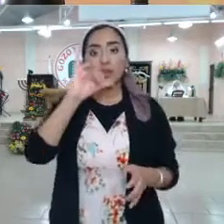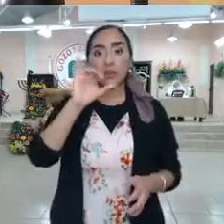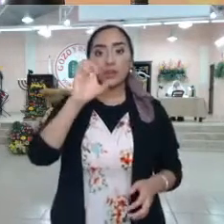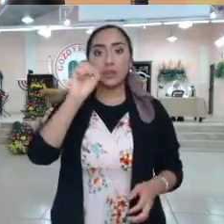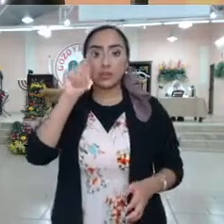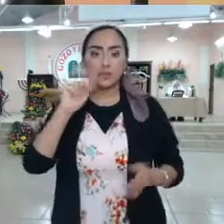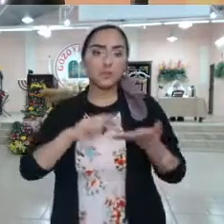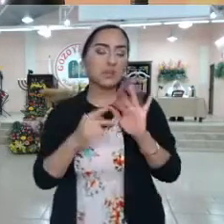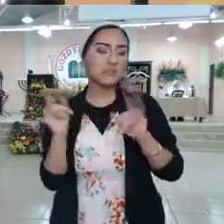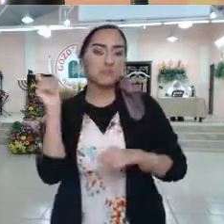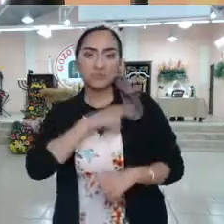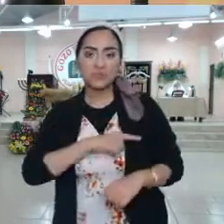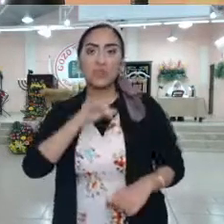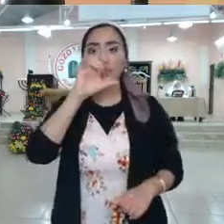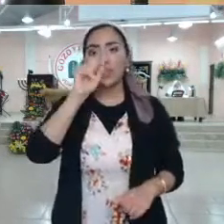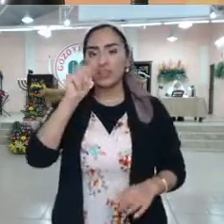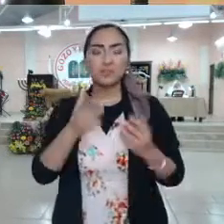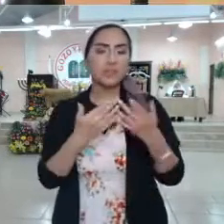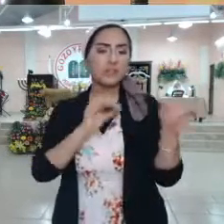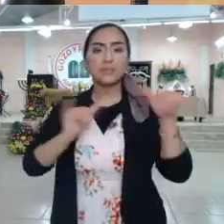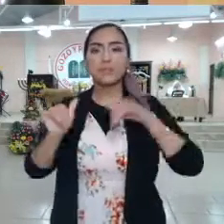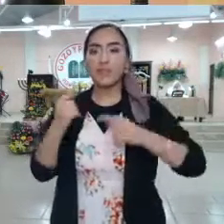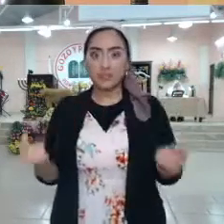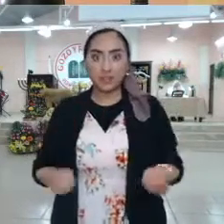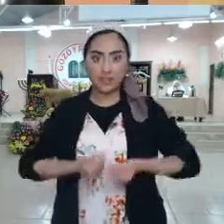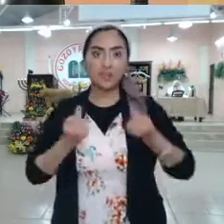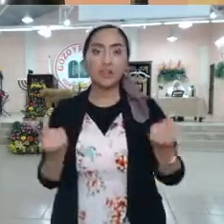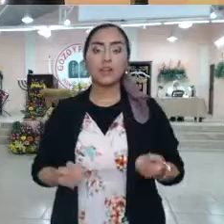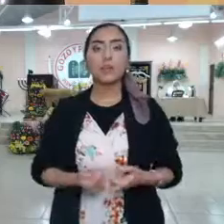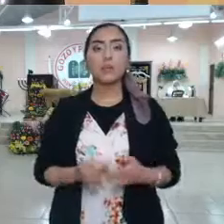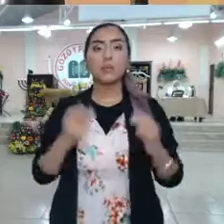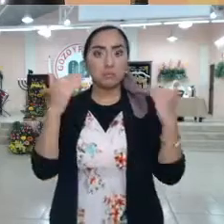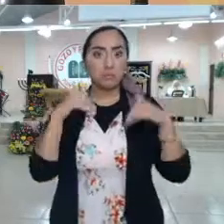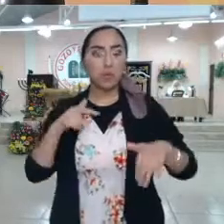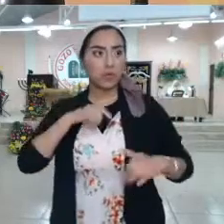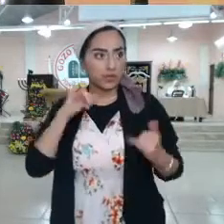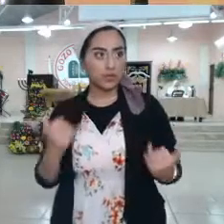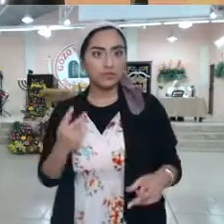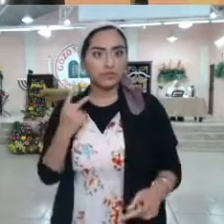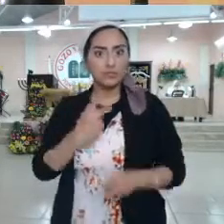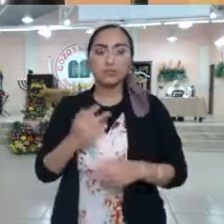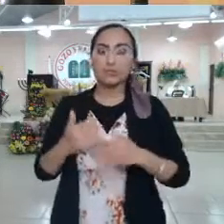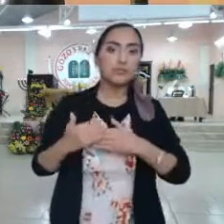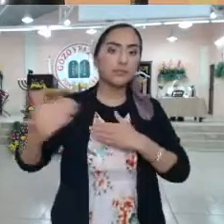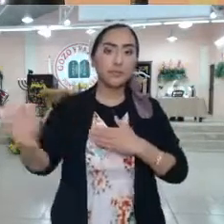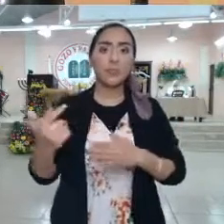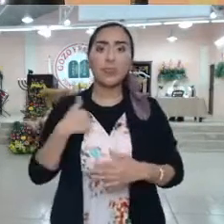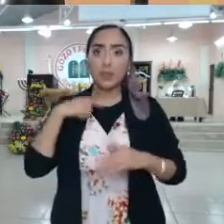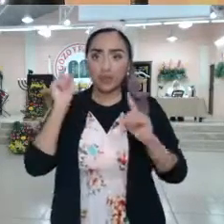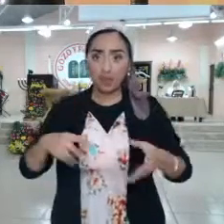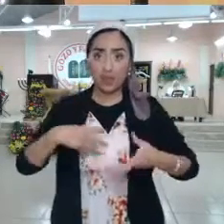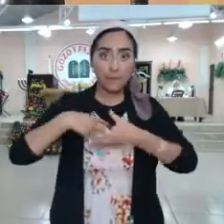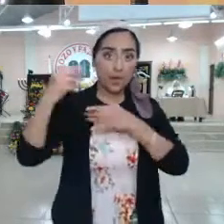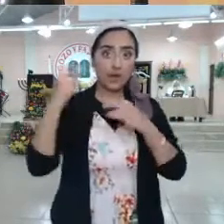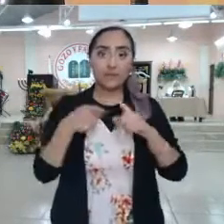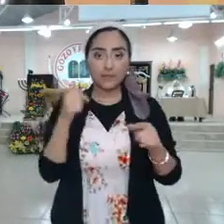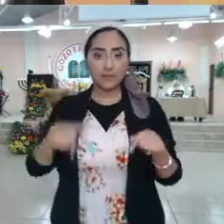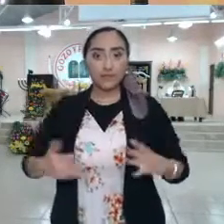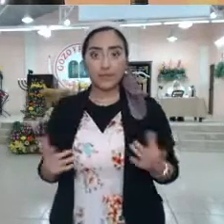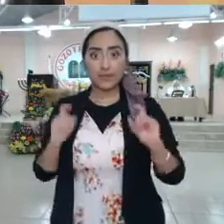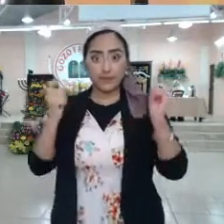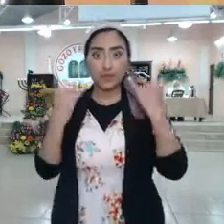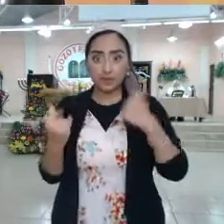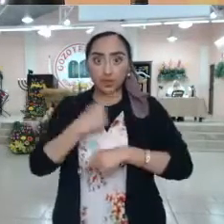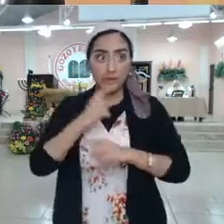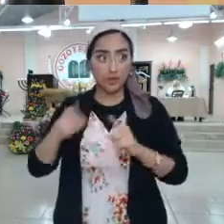breads. Leaven, yes, is hypocrisy, is sin. Well, let's do it. Apply it now. We're going to go out